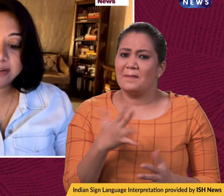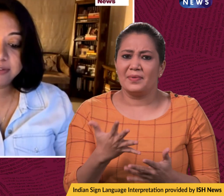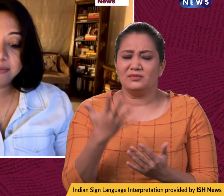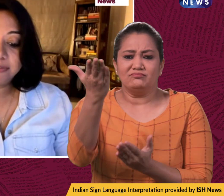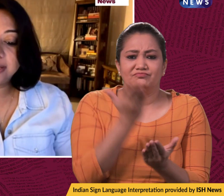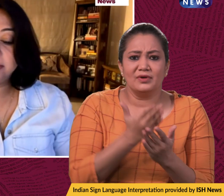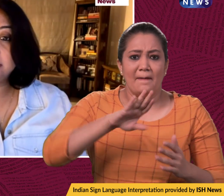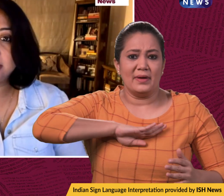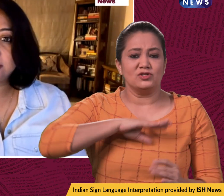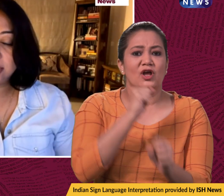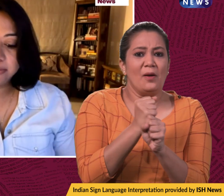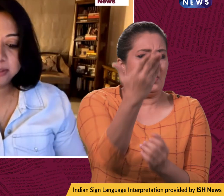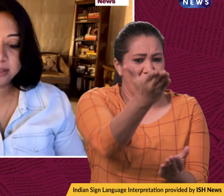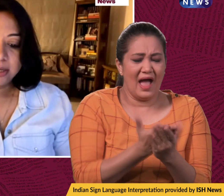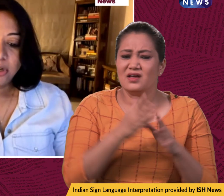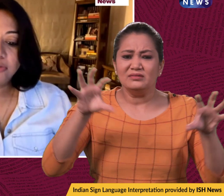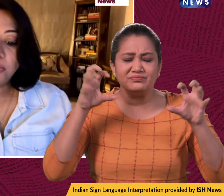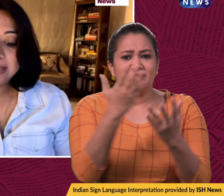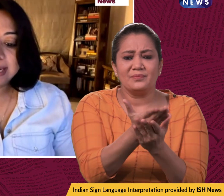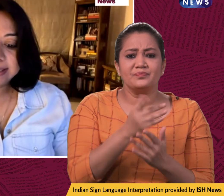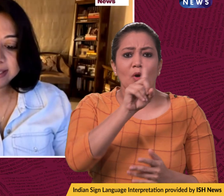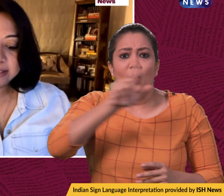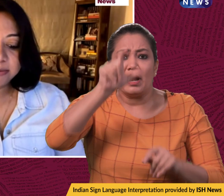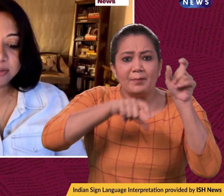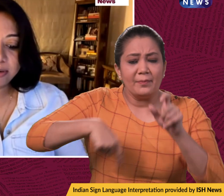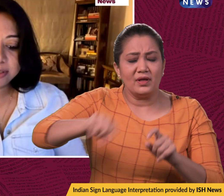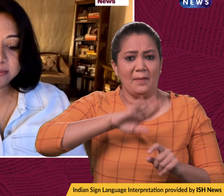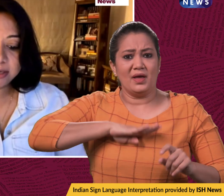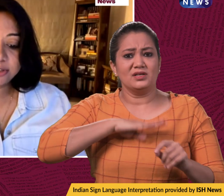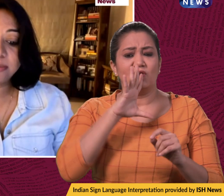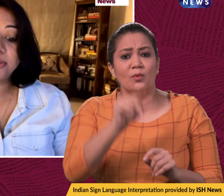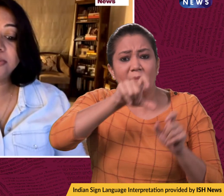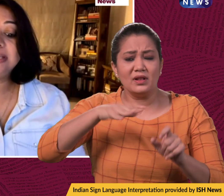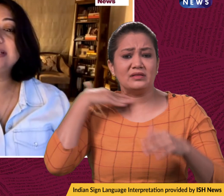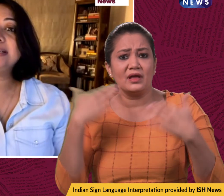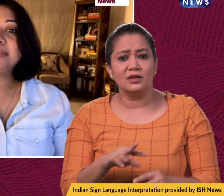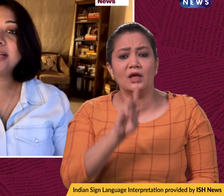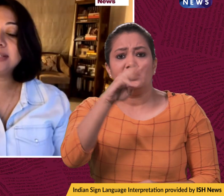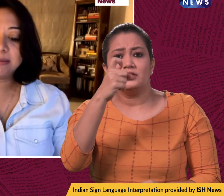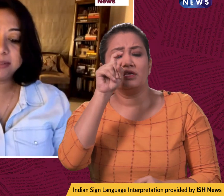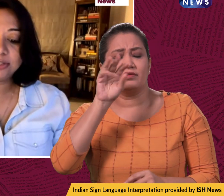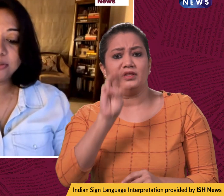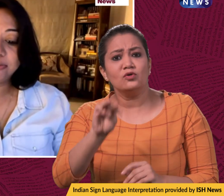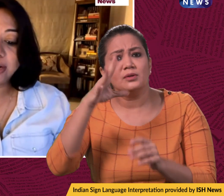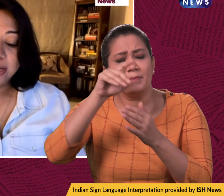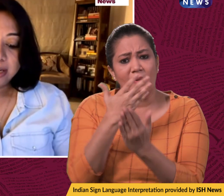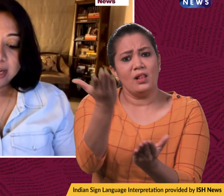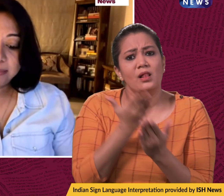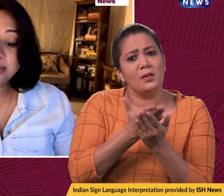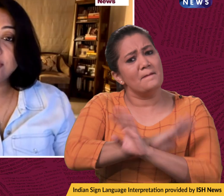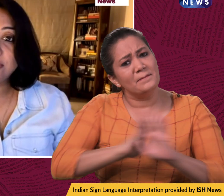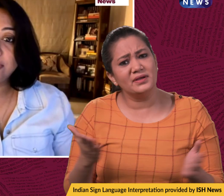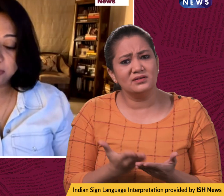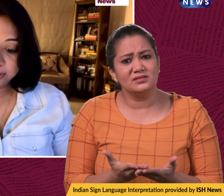all with the affidavit filed by the Maharashtra government. Over one lakh deaths have been recorded in Maharashtra, but only 37,000 applications so far